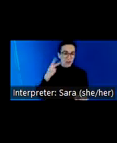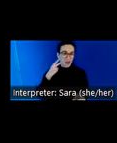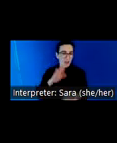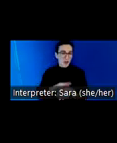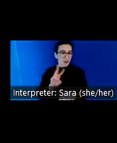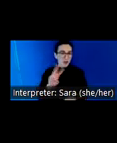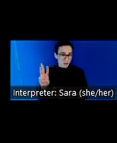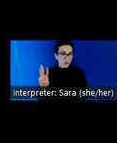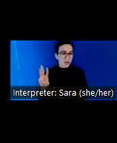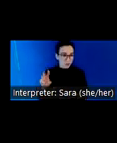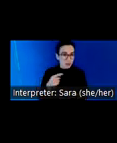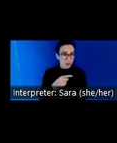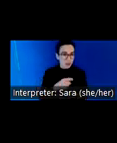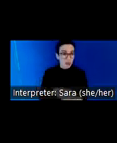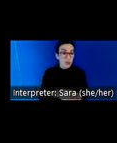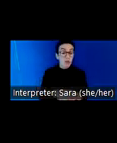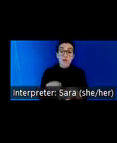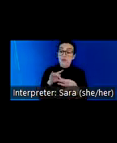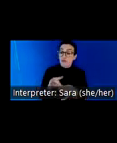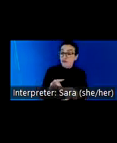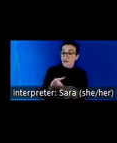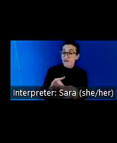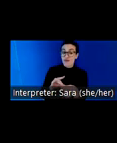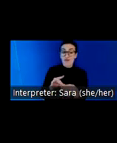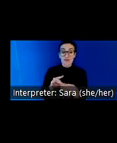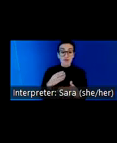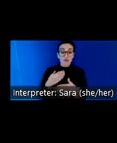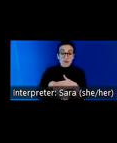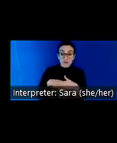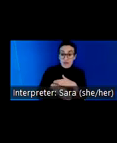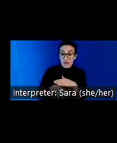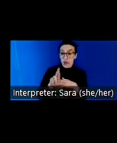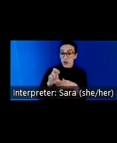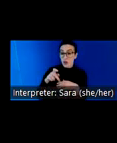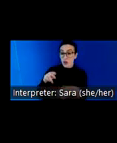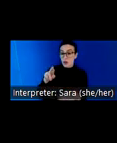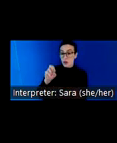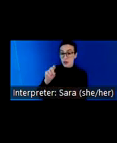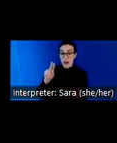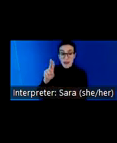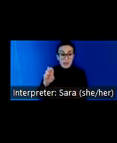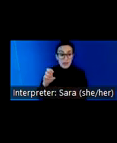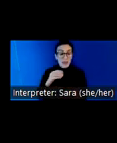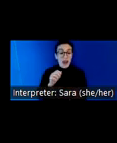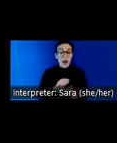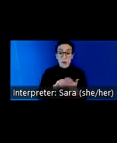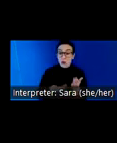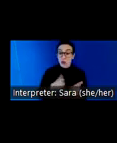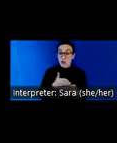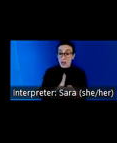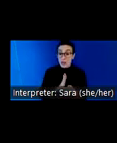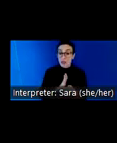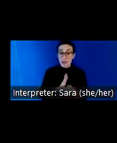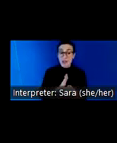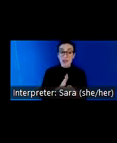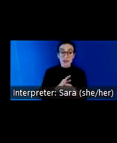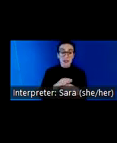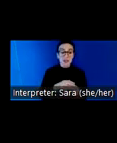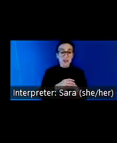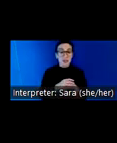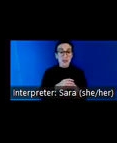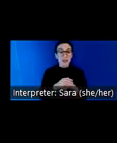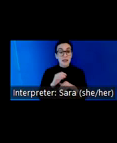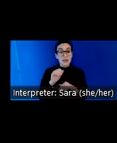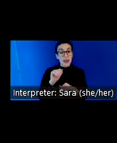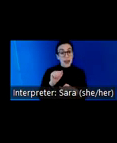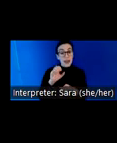Speaking of reproductive justice and abortion rights, post-Dobbs, the ACLU DC is